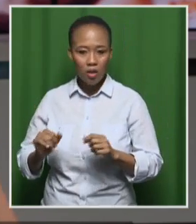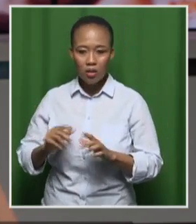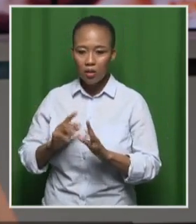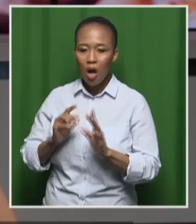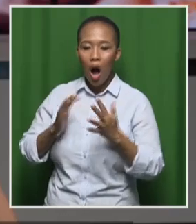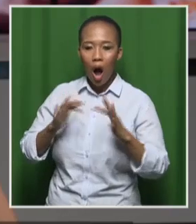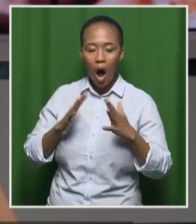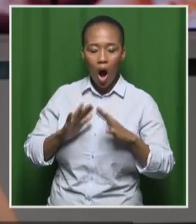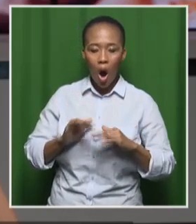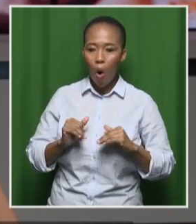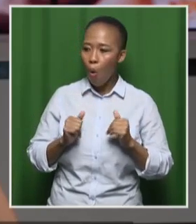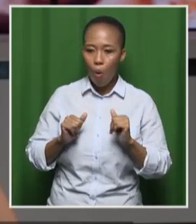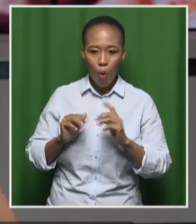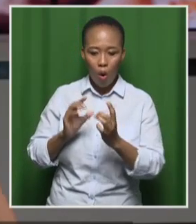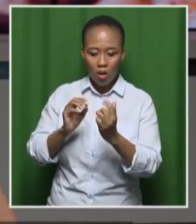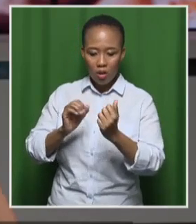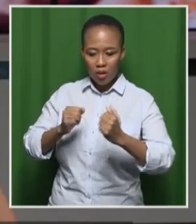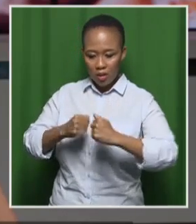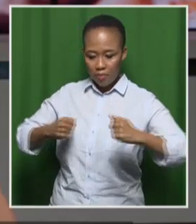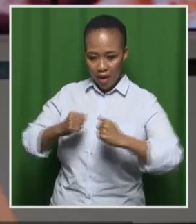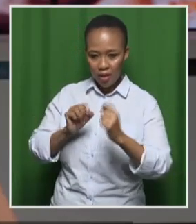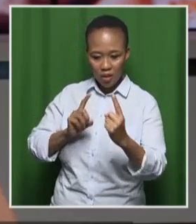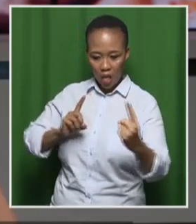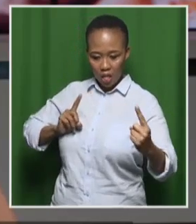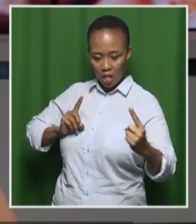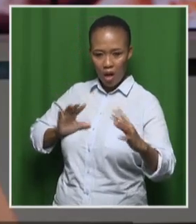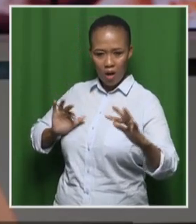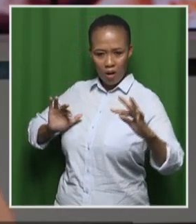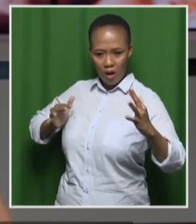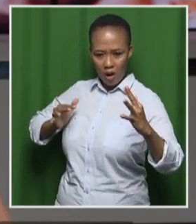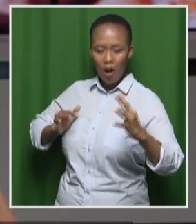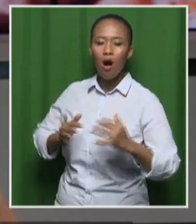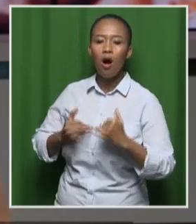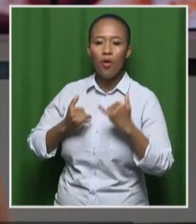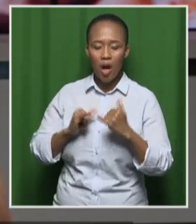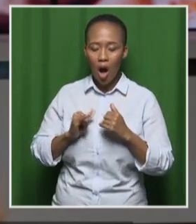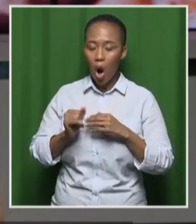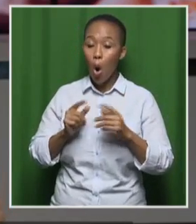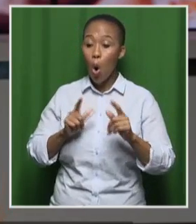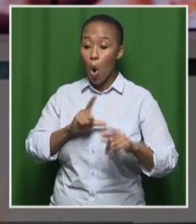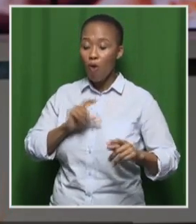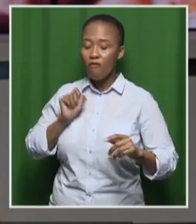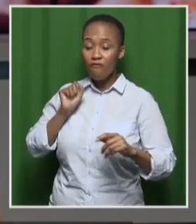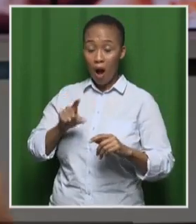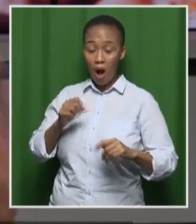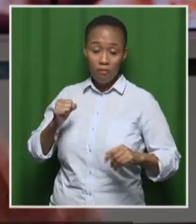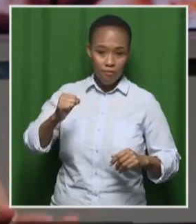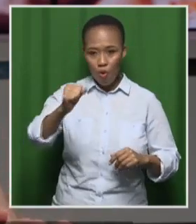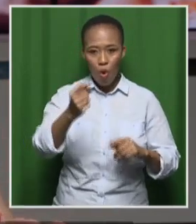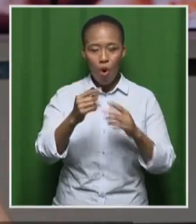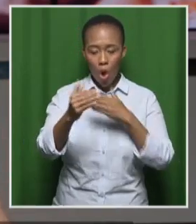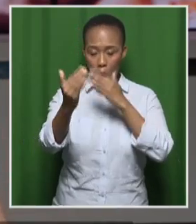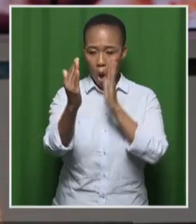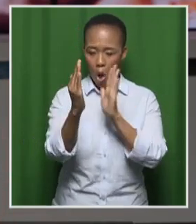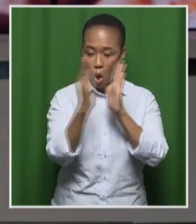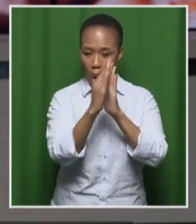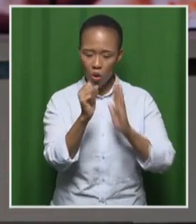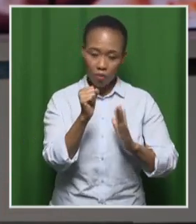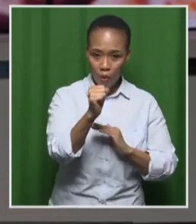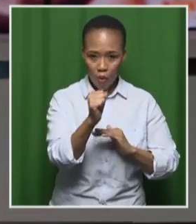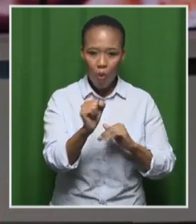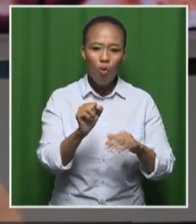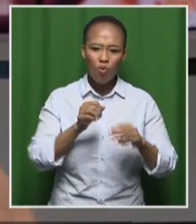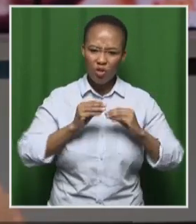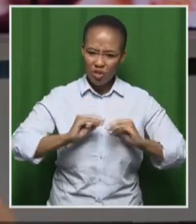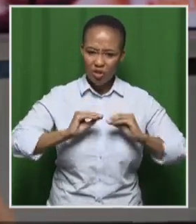around, throwing short punches. Now, Sivenathi's not really known as a short puncher. He's known as a distance kind of guy, likes throwing the jab long,